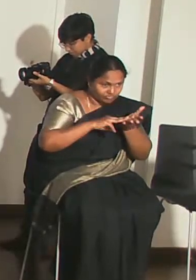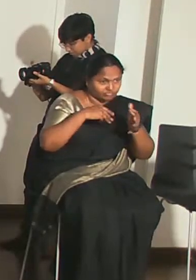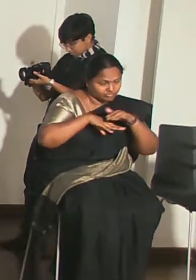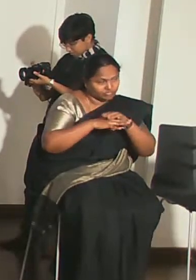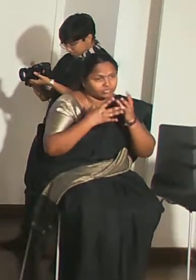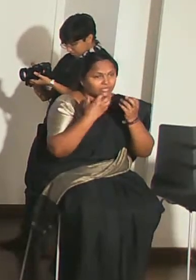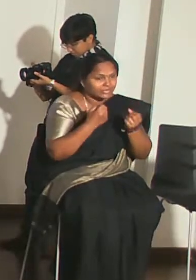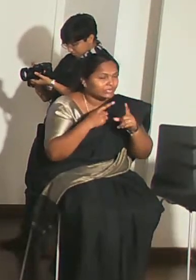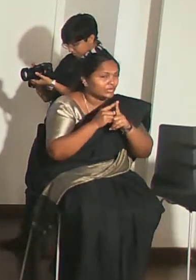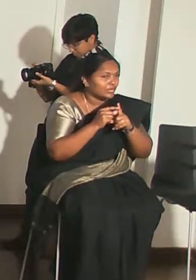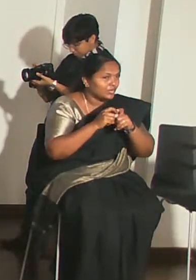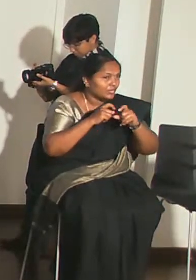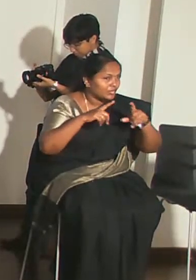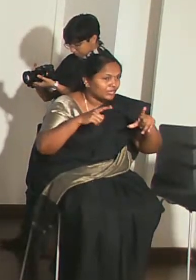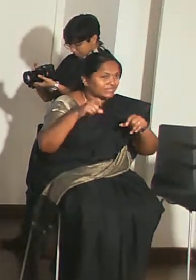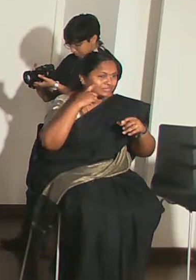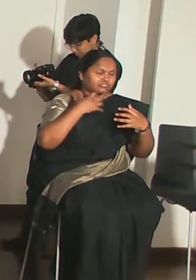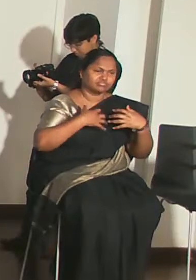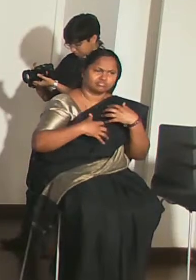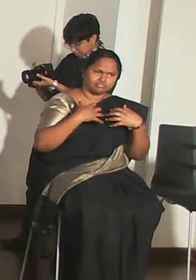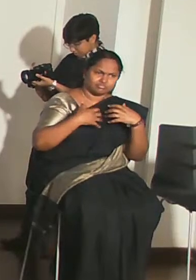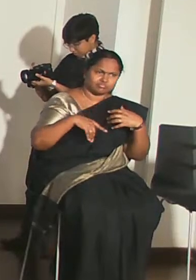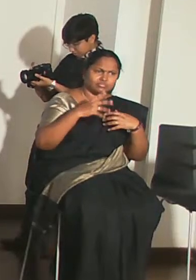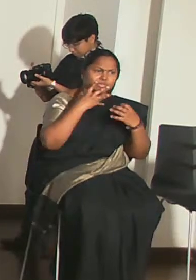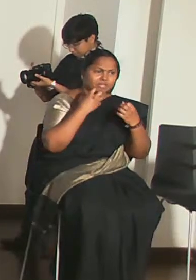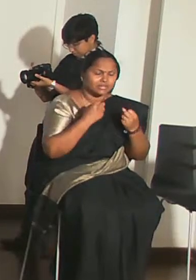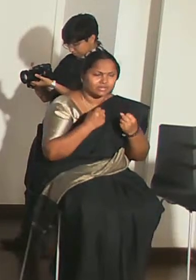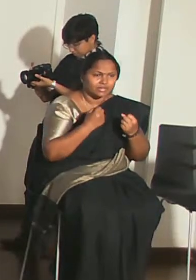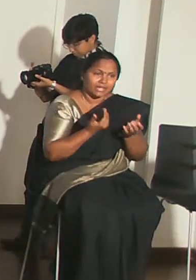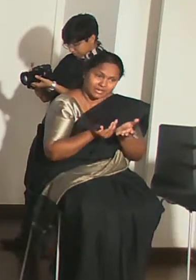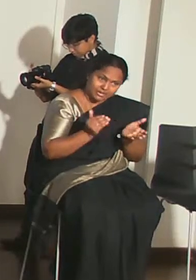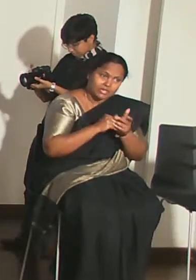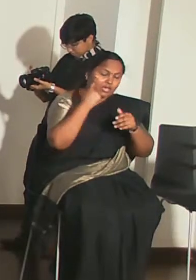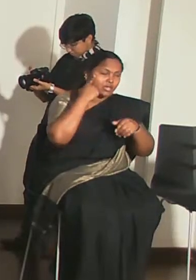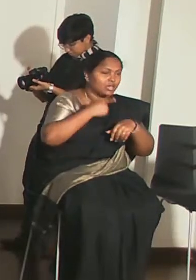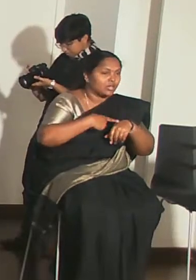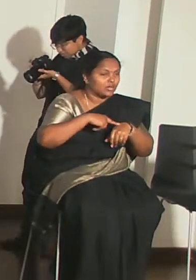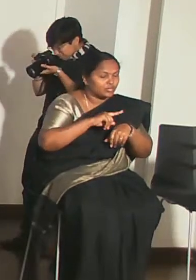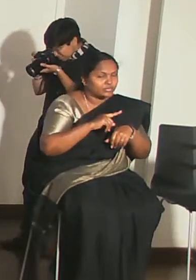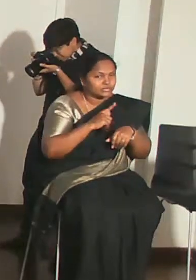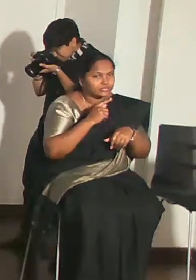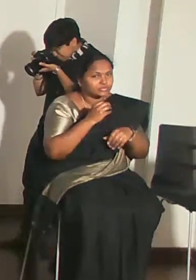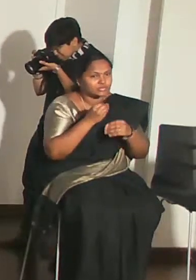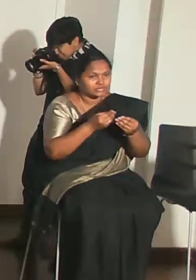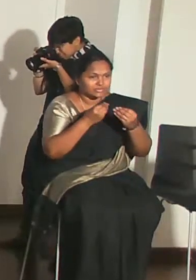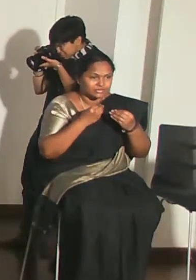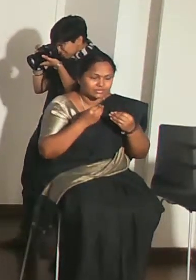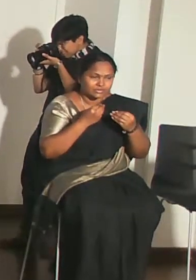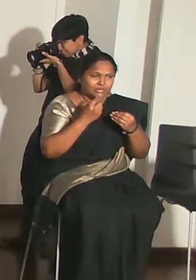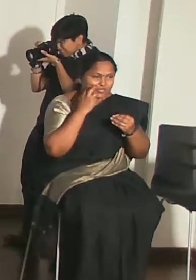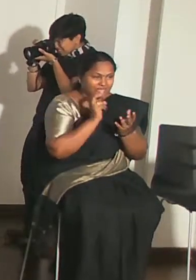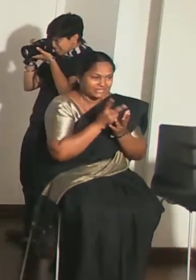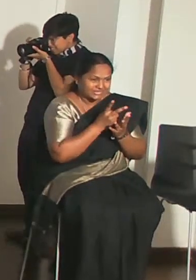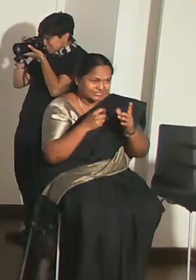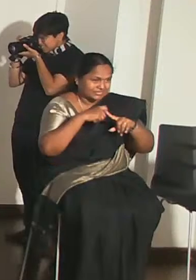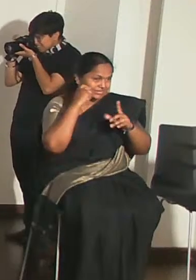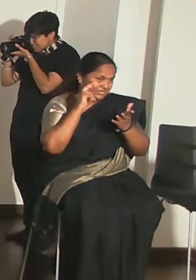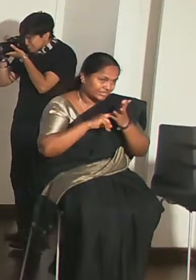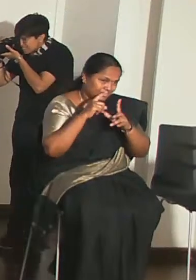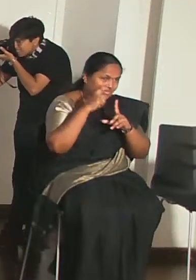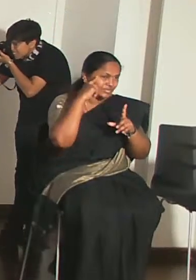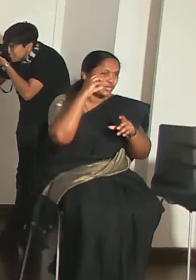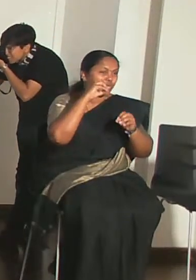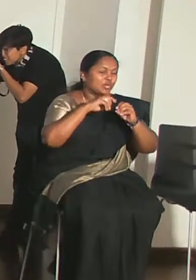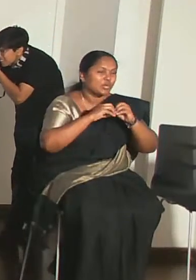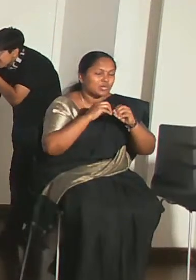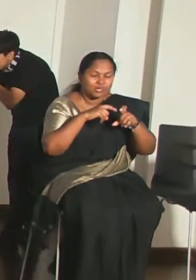biology, and it was a very interesting. It's again an opportunity to curate a different kind of object, which